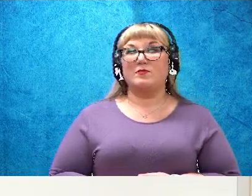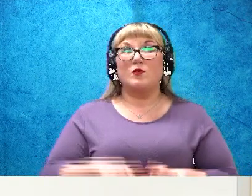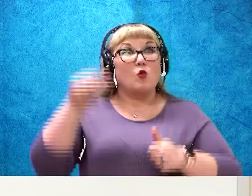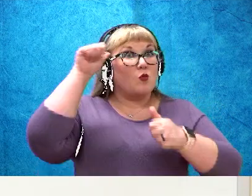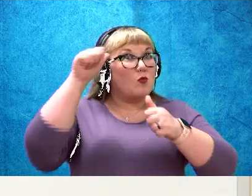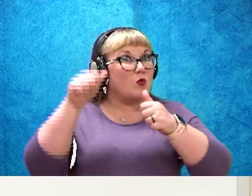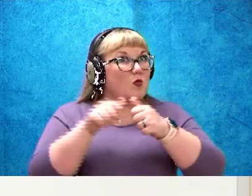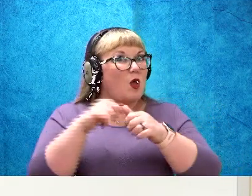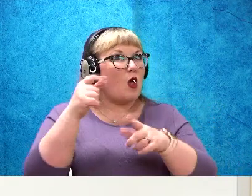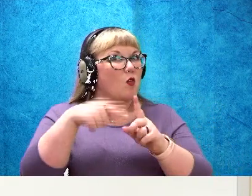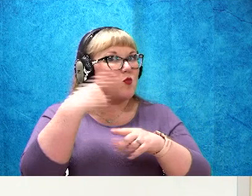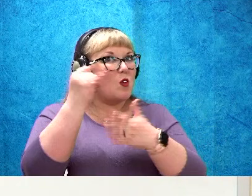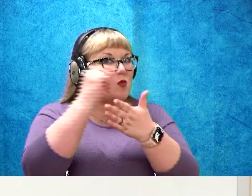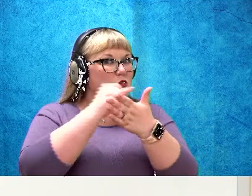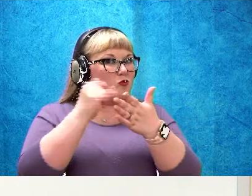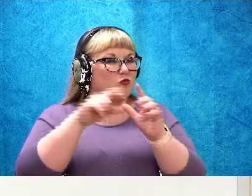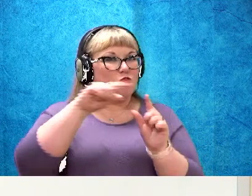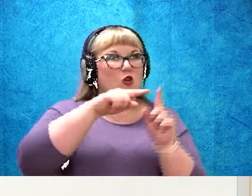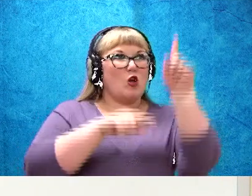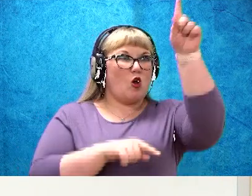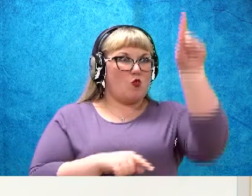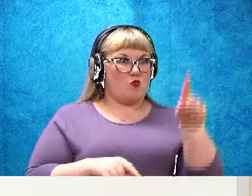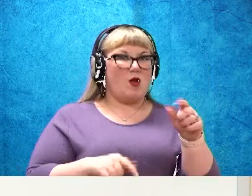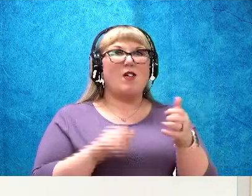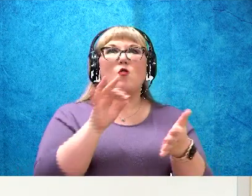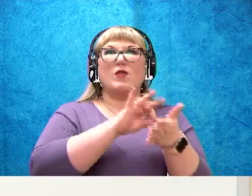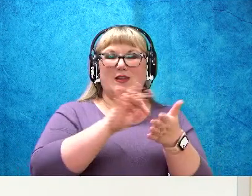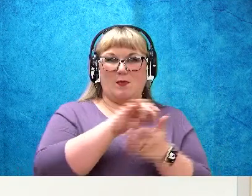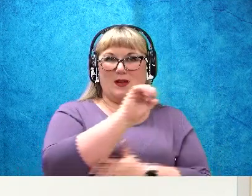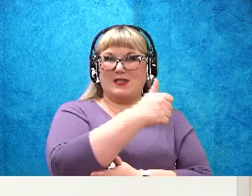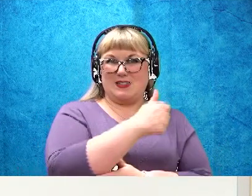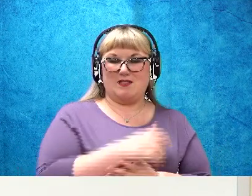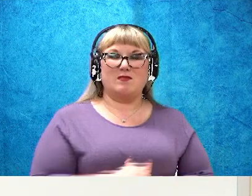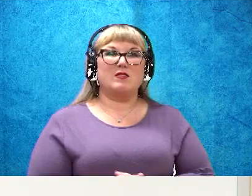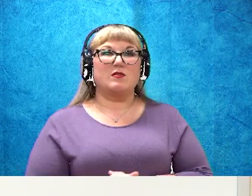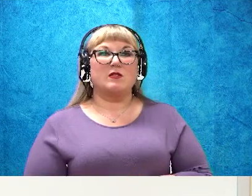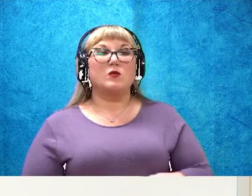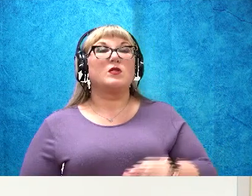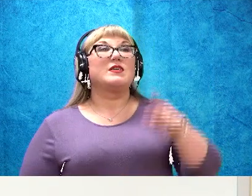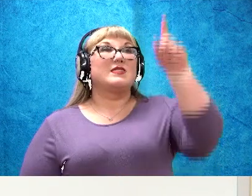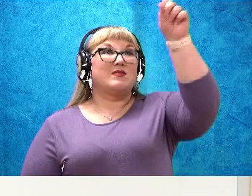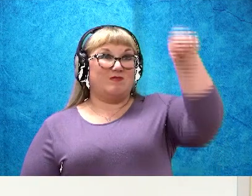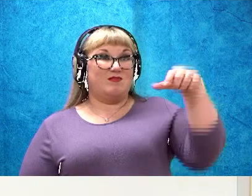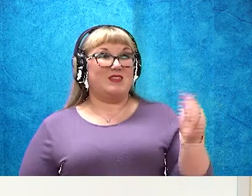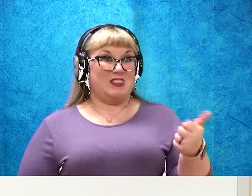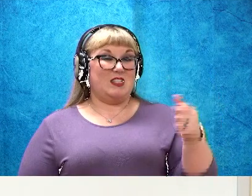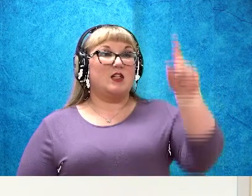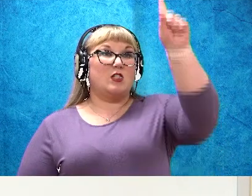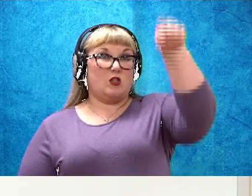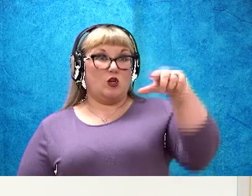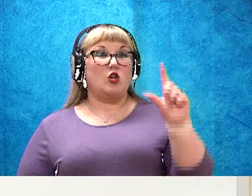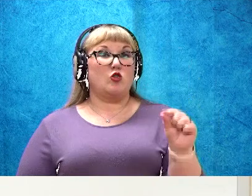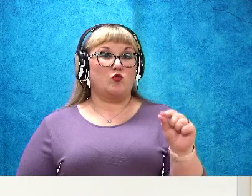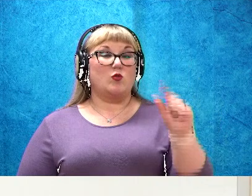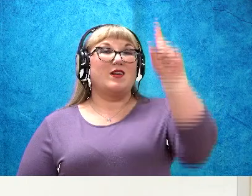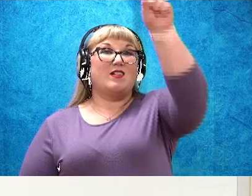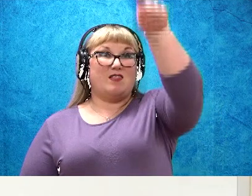Remember, when we draw a rod, we count by tens. 10, 20,